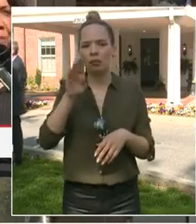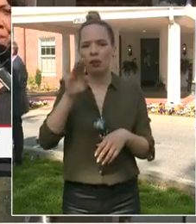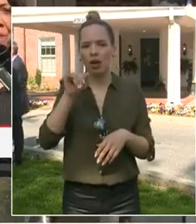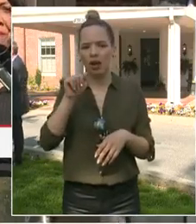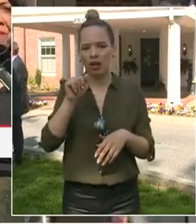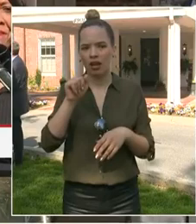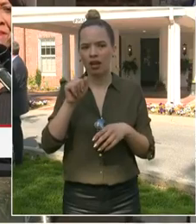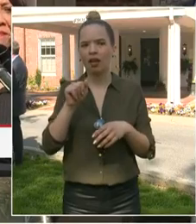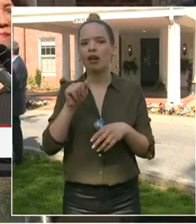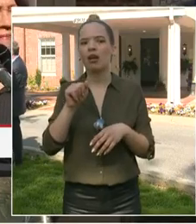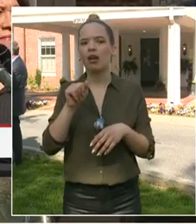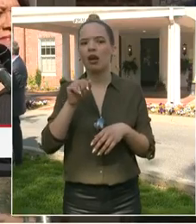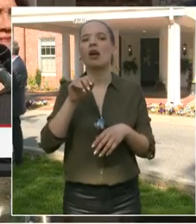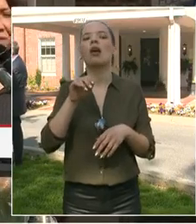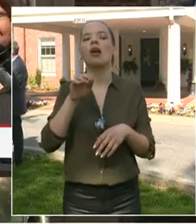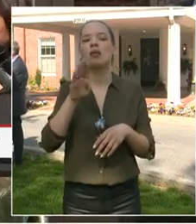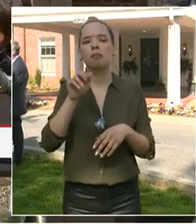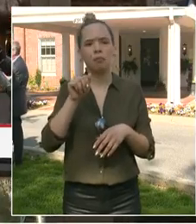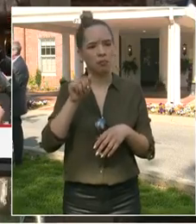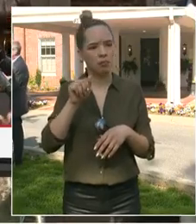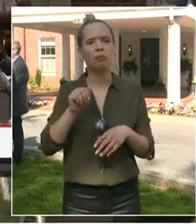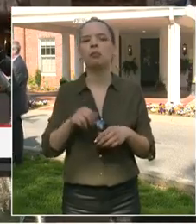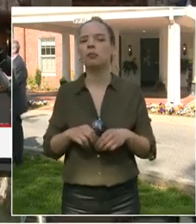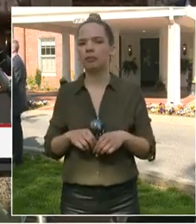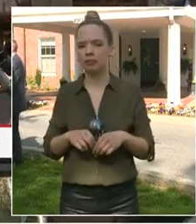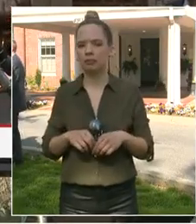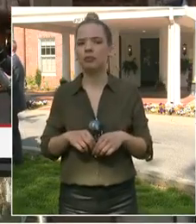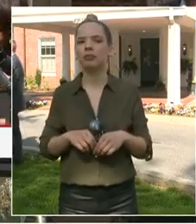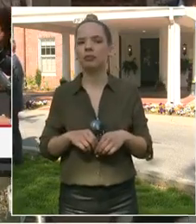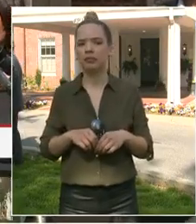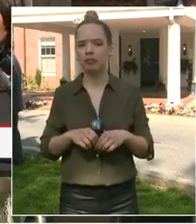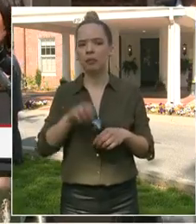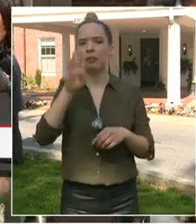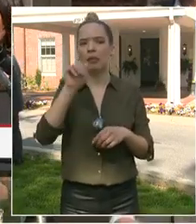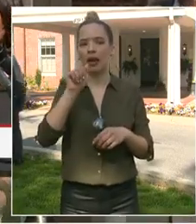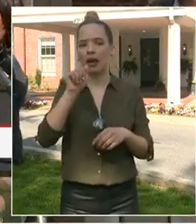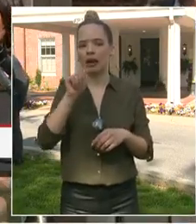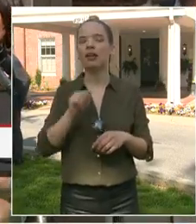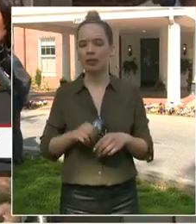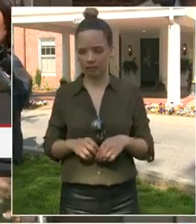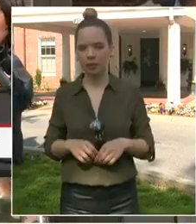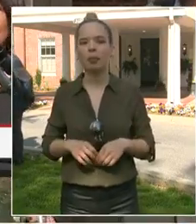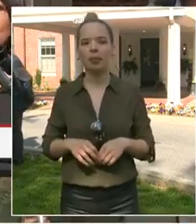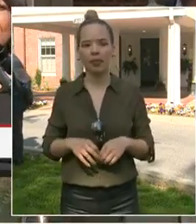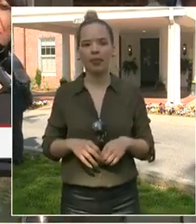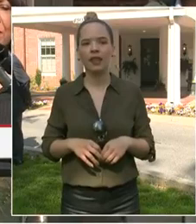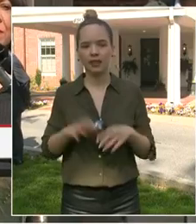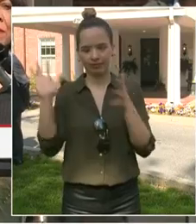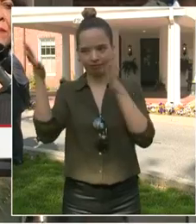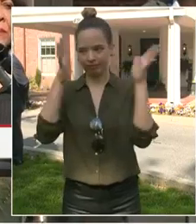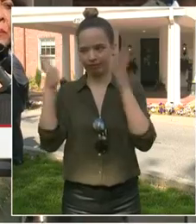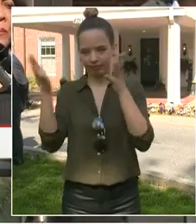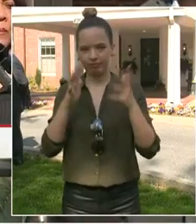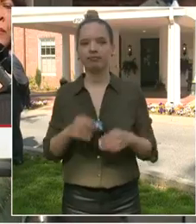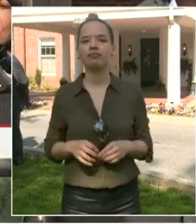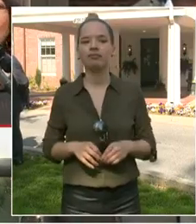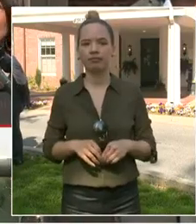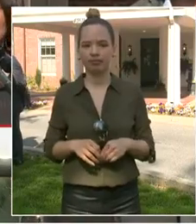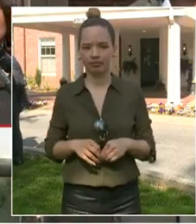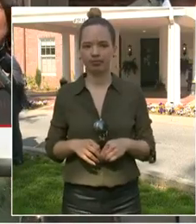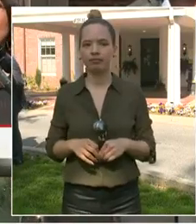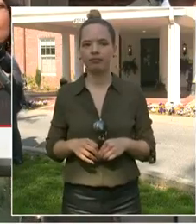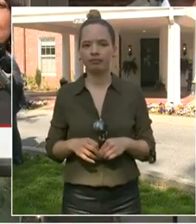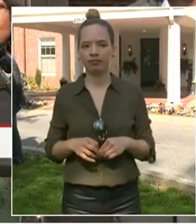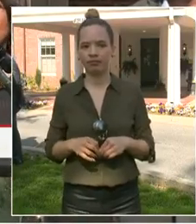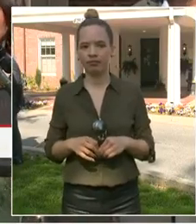big round of applause. They're going to be busy. All right, so with that, I'll start with press questions and any community questions. Any